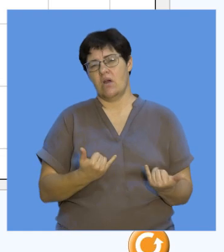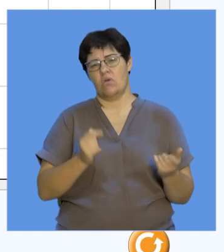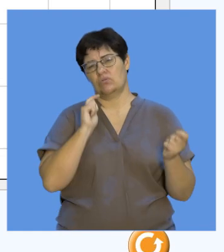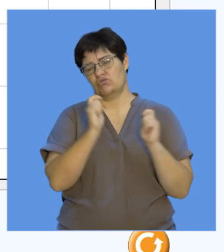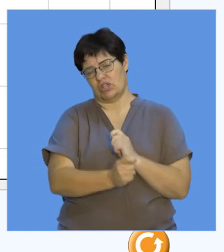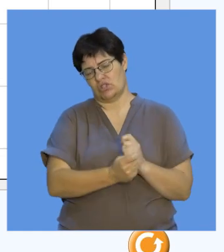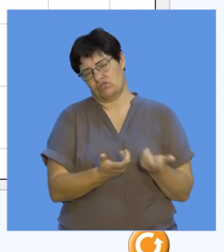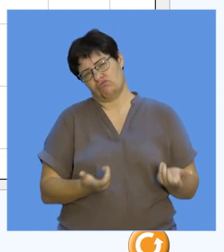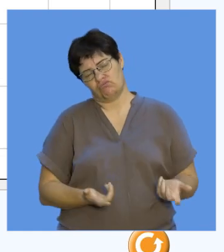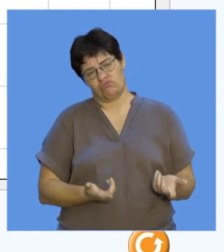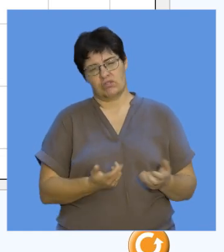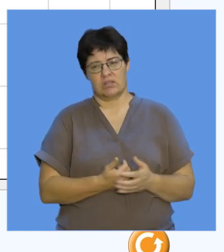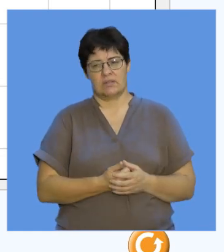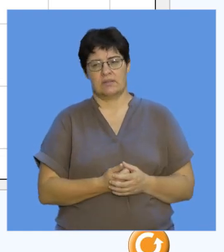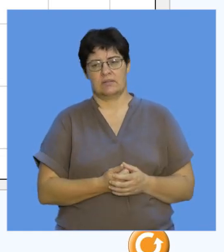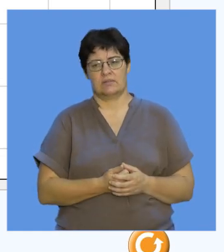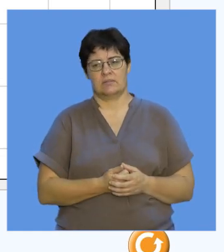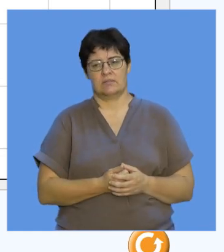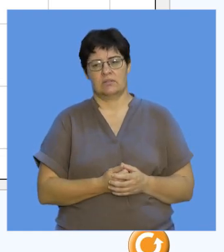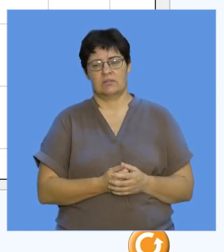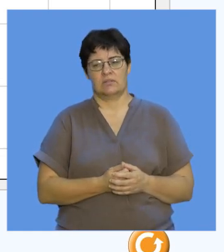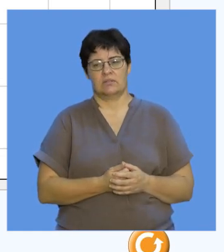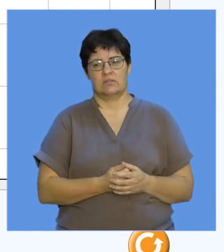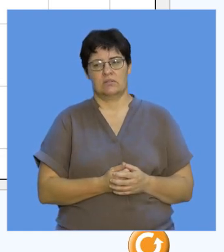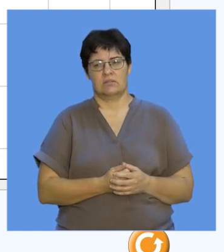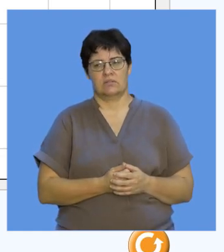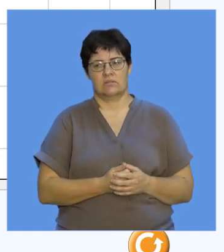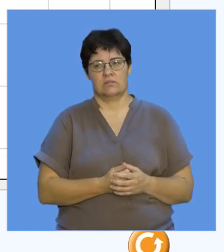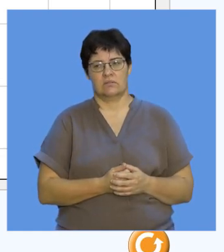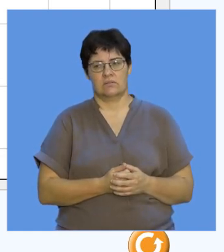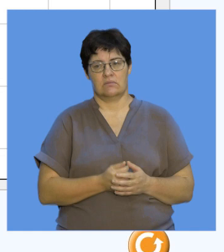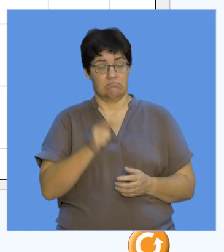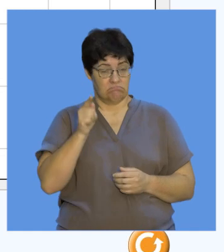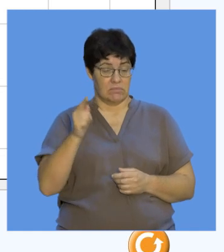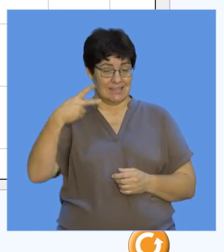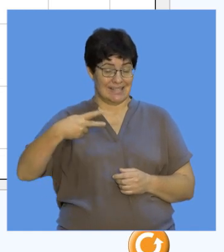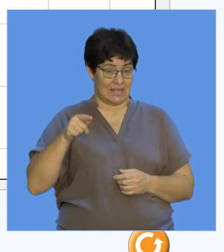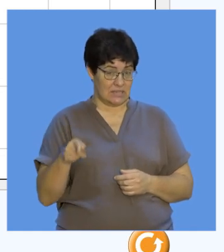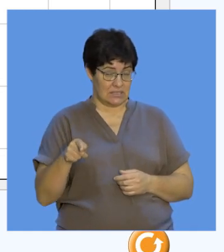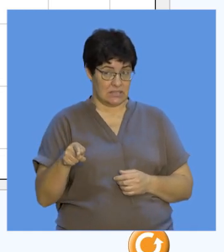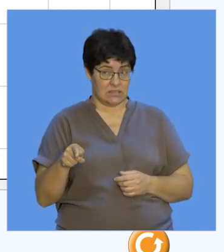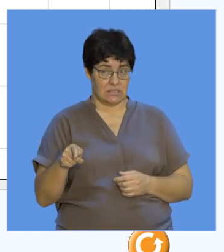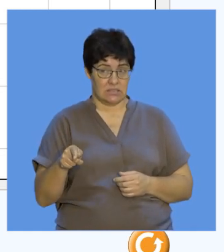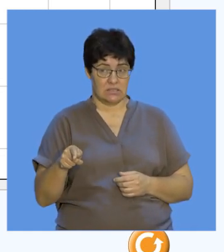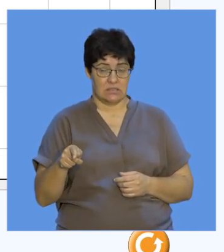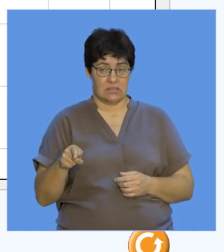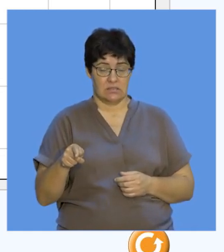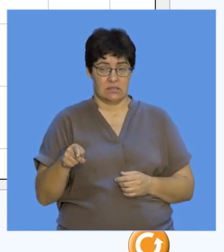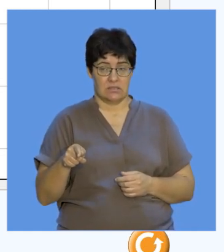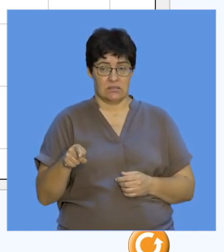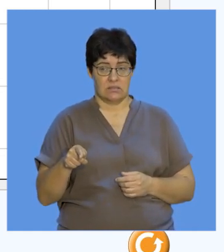so that we're gonna have this one. I want this one to be